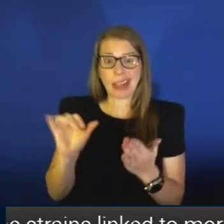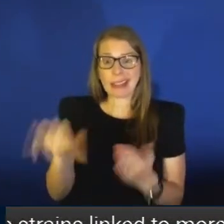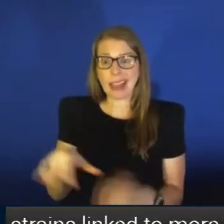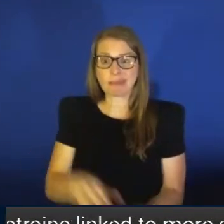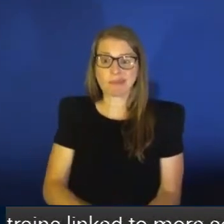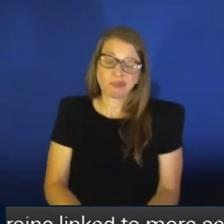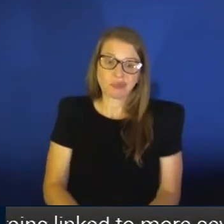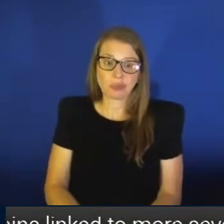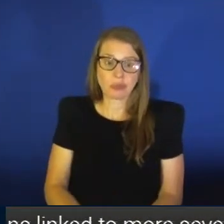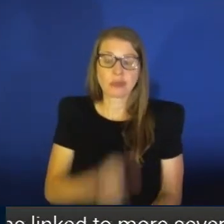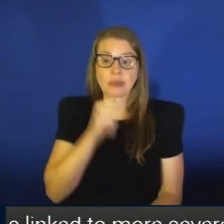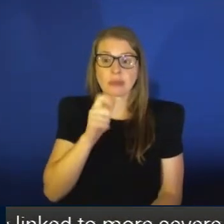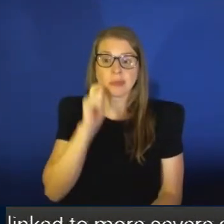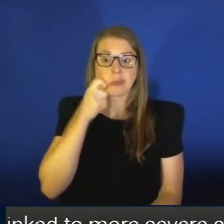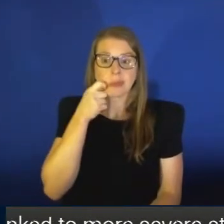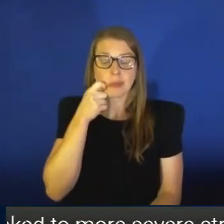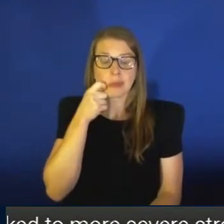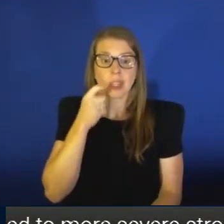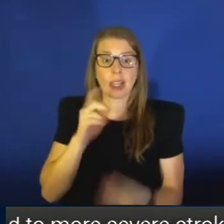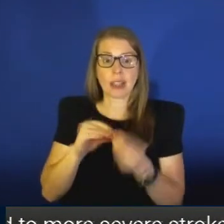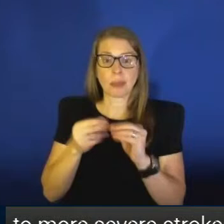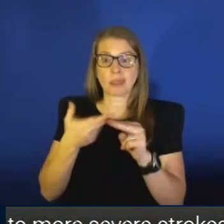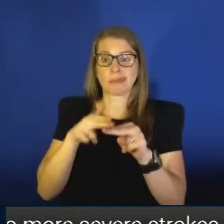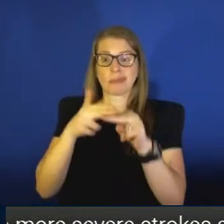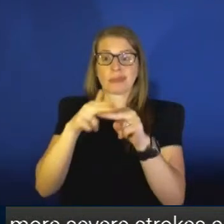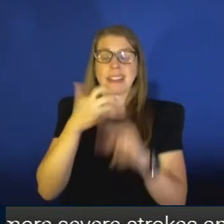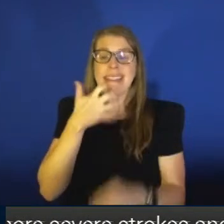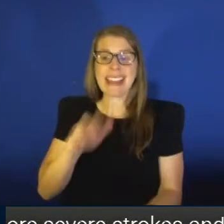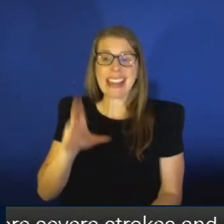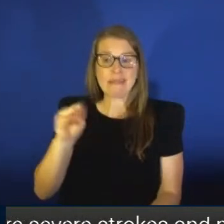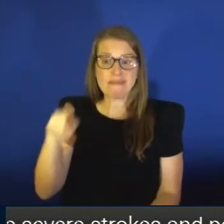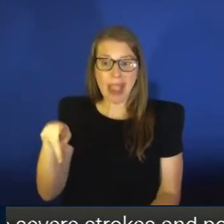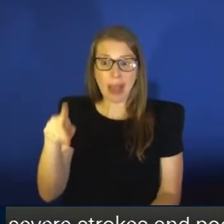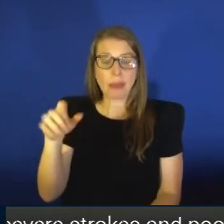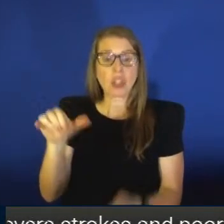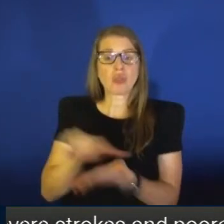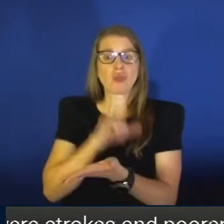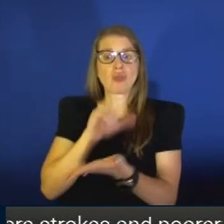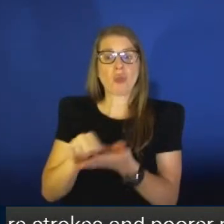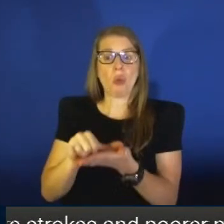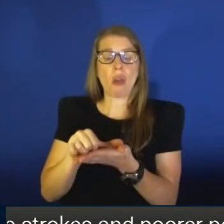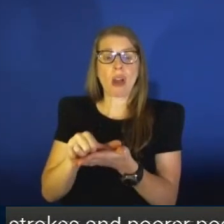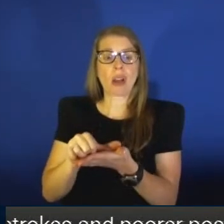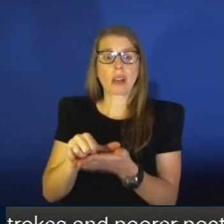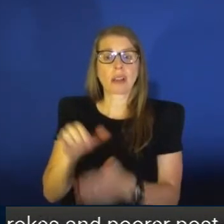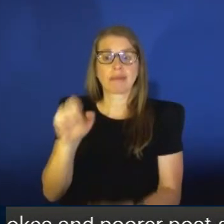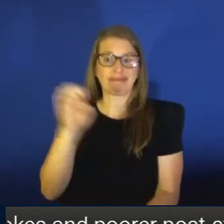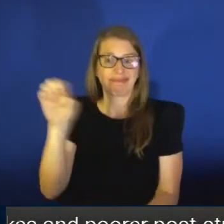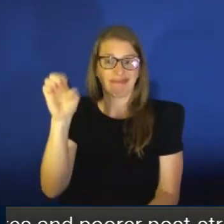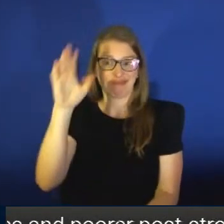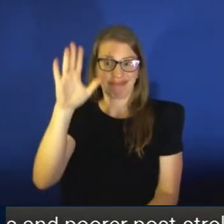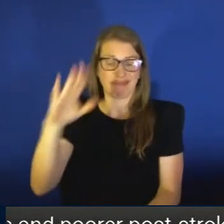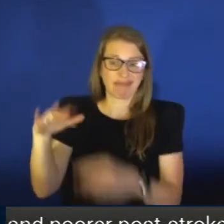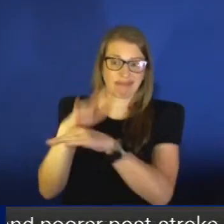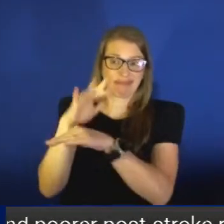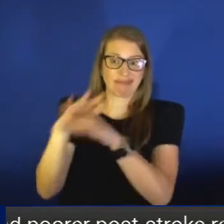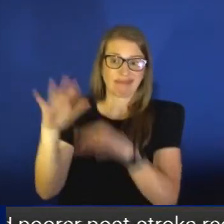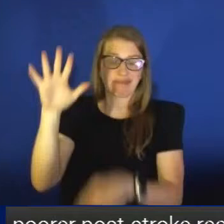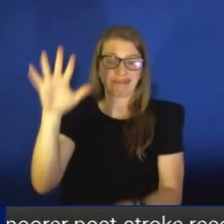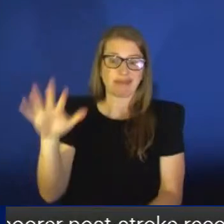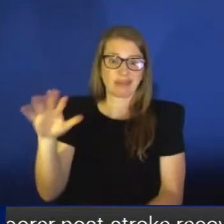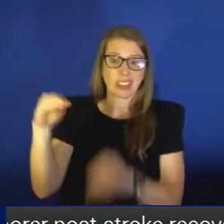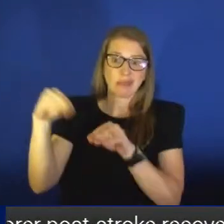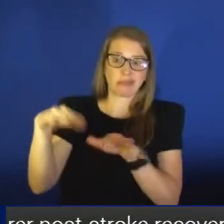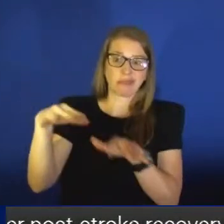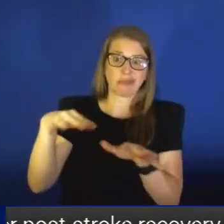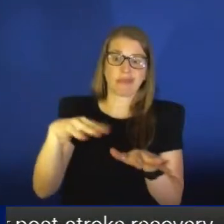not cool though is the rise in numbers. We saw in the heat map and in New York, and it's really started in central and upstate New York. It's now spilling over, as you saw